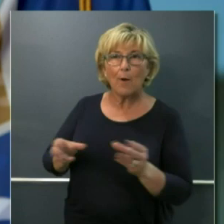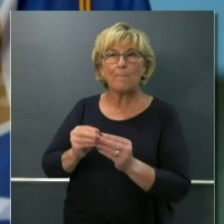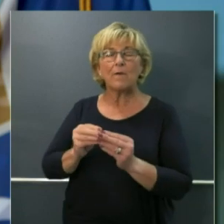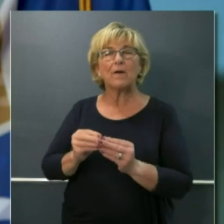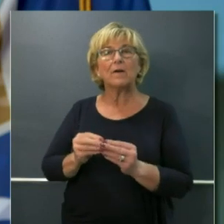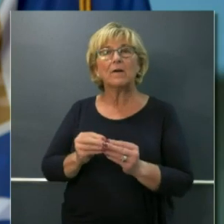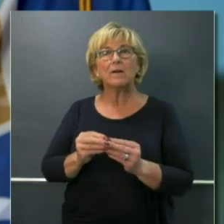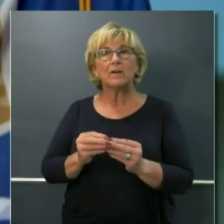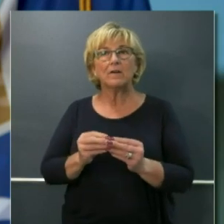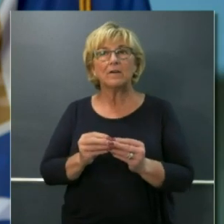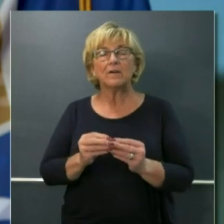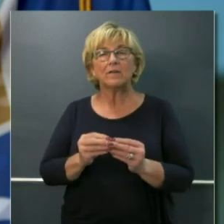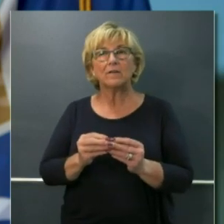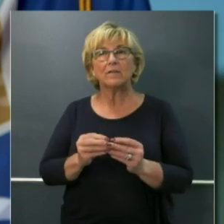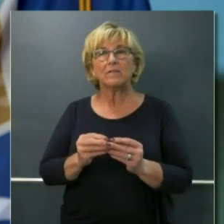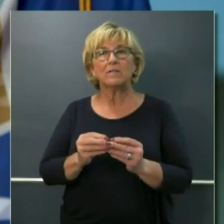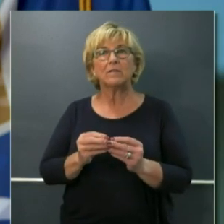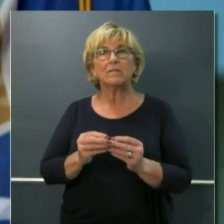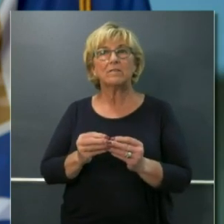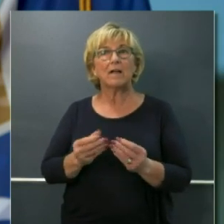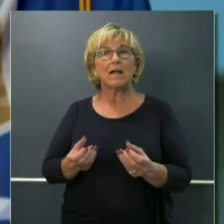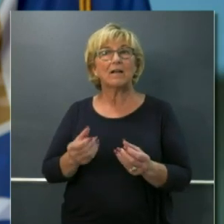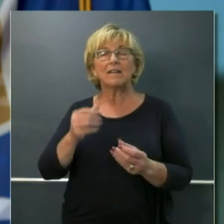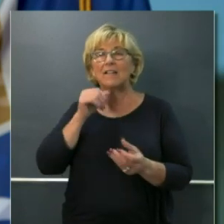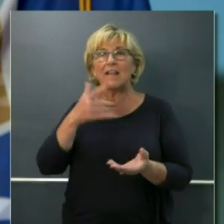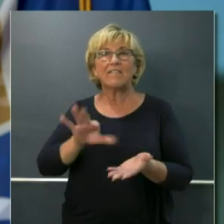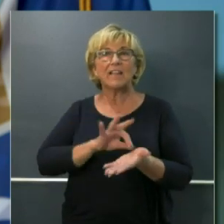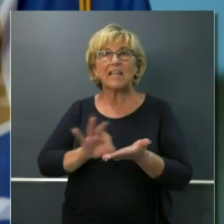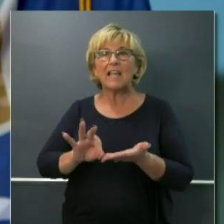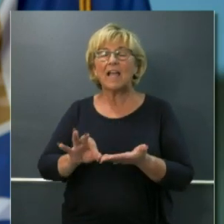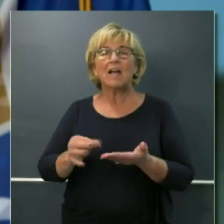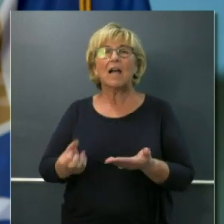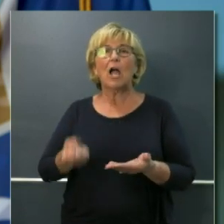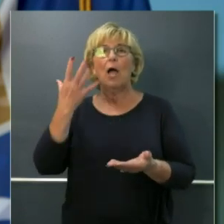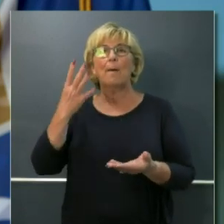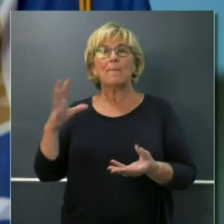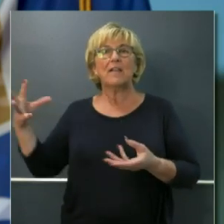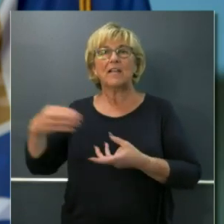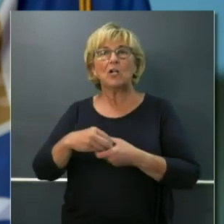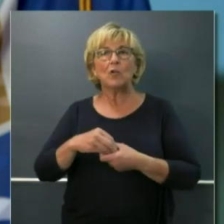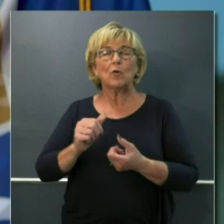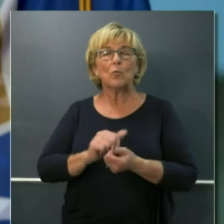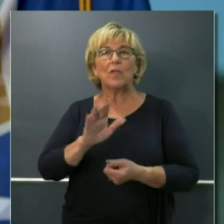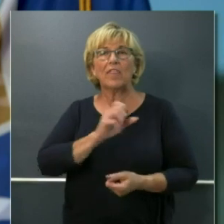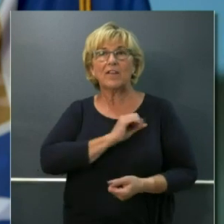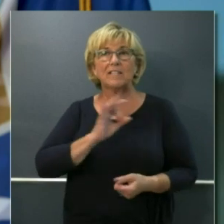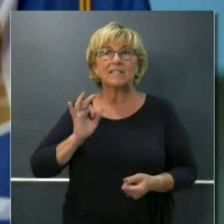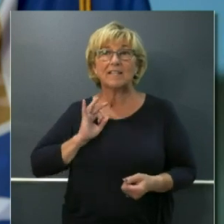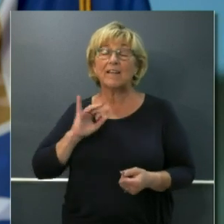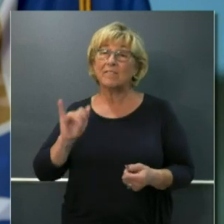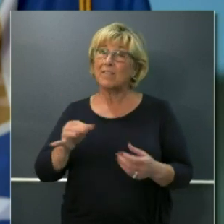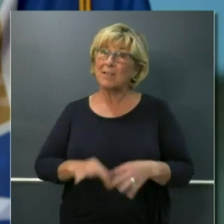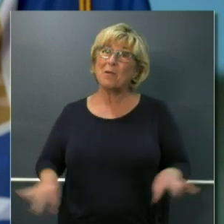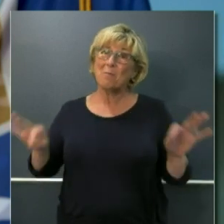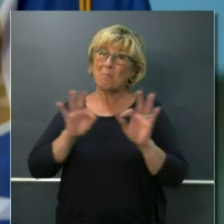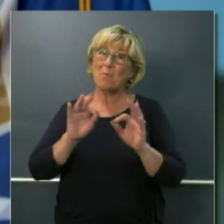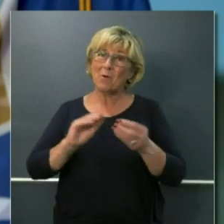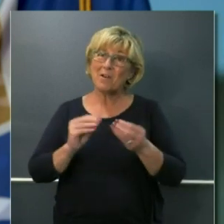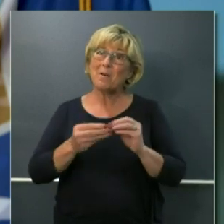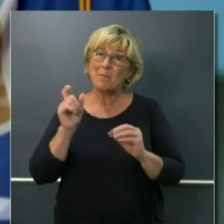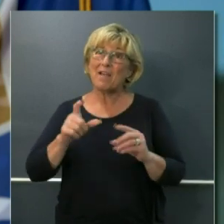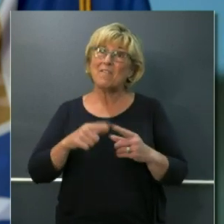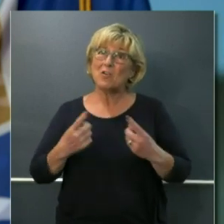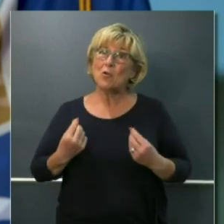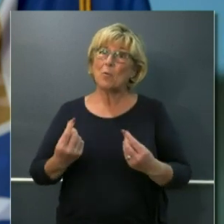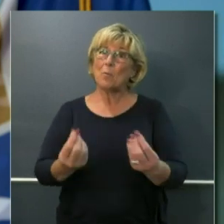doesn't include the total number of staff. Forgive me for throwing those numbers out, except I think they're important. But the answer to your question is we need to do